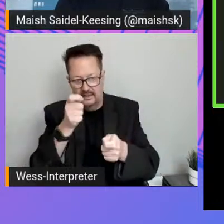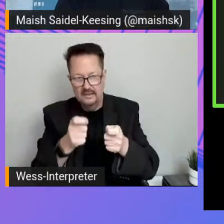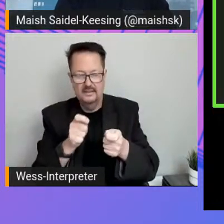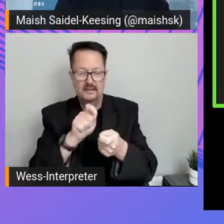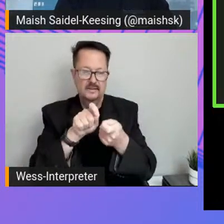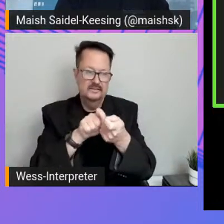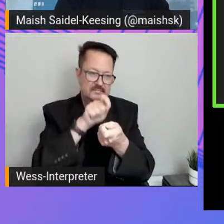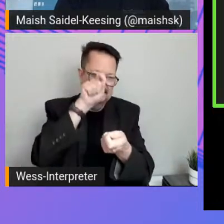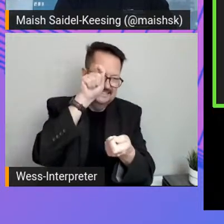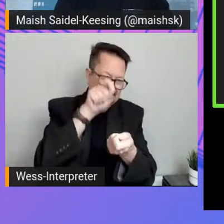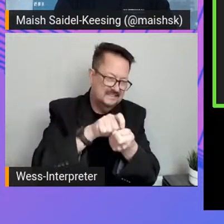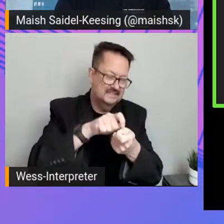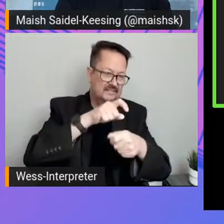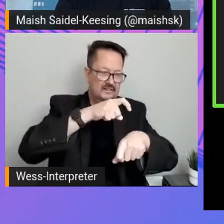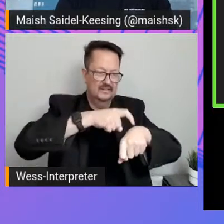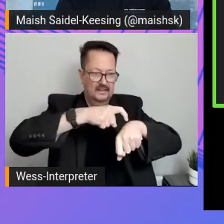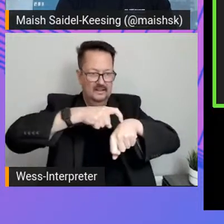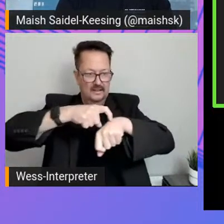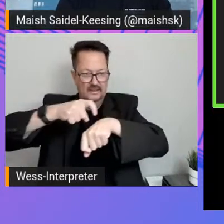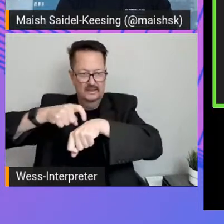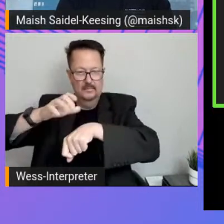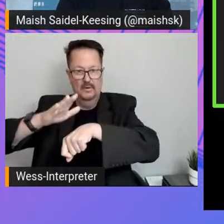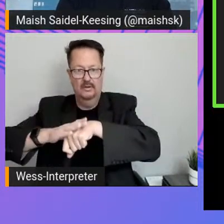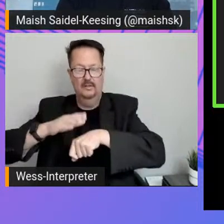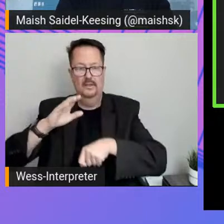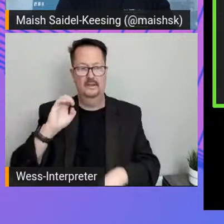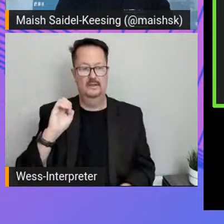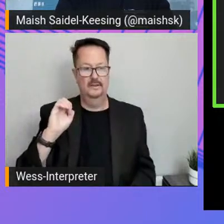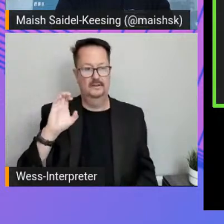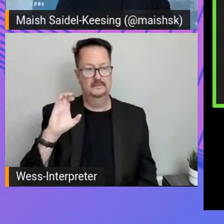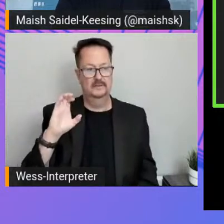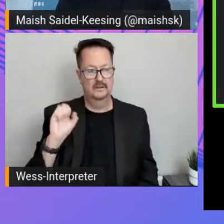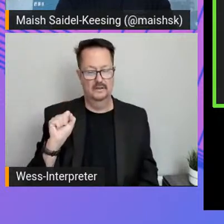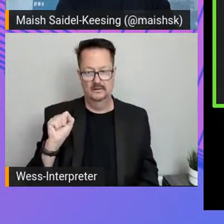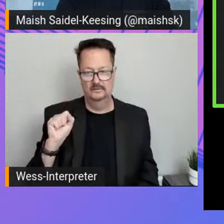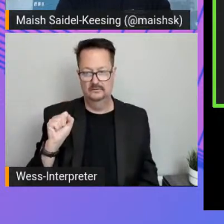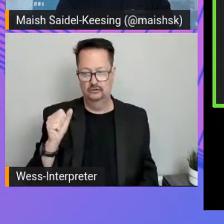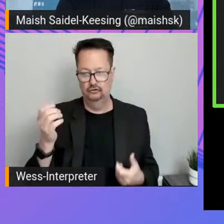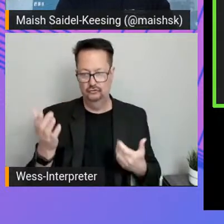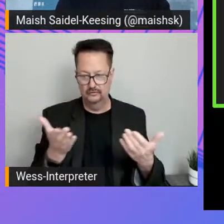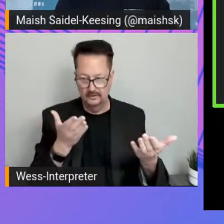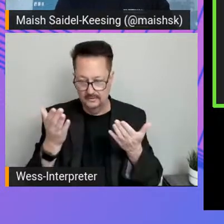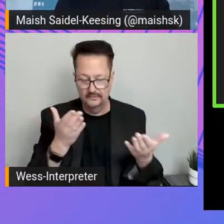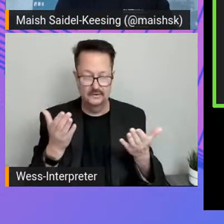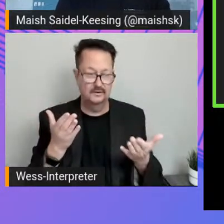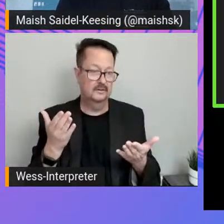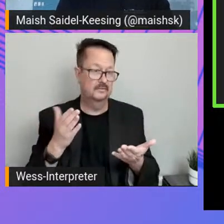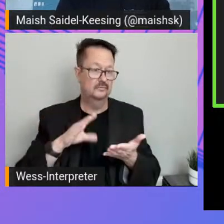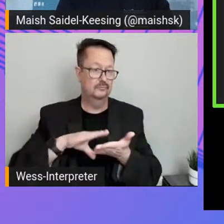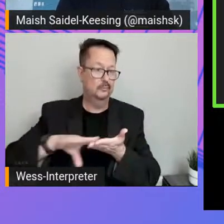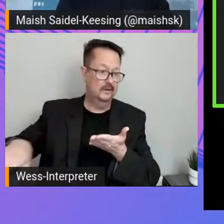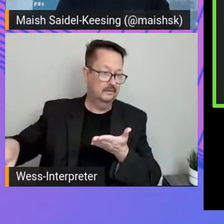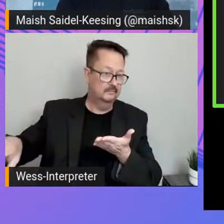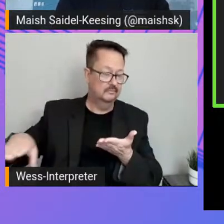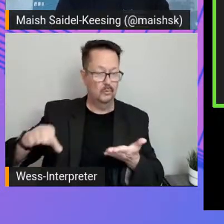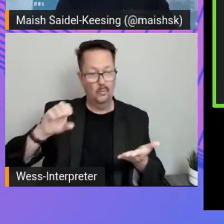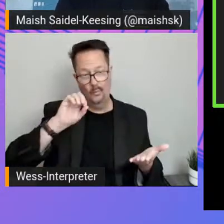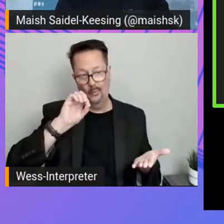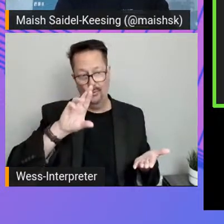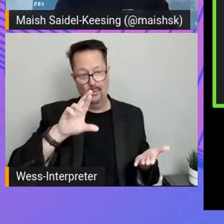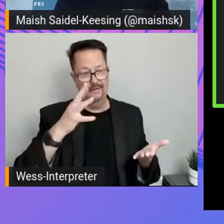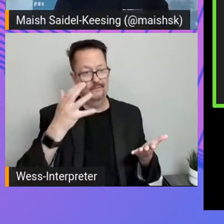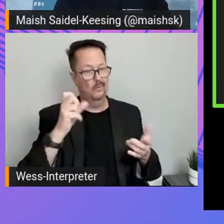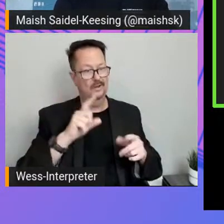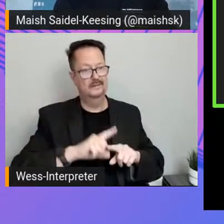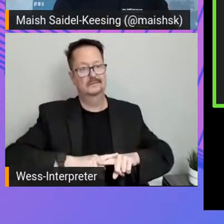tags on their ECS service to have it be exempt from this policy, or if they want different